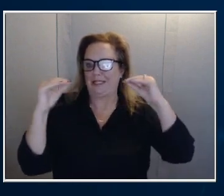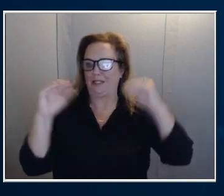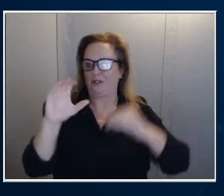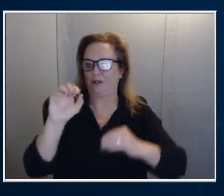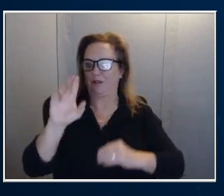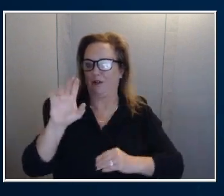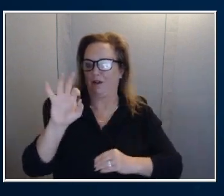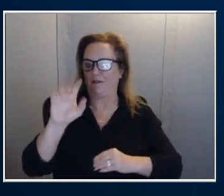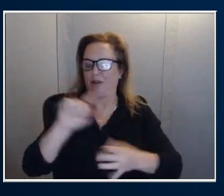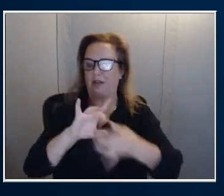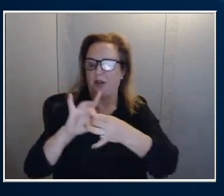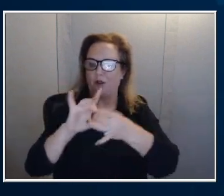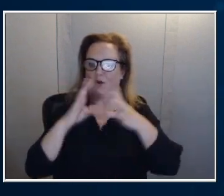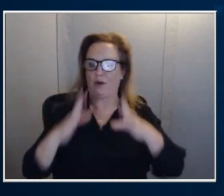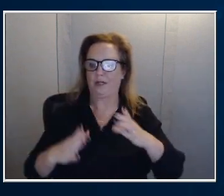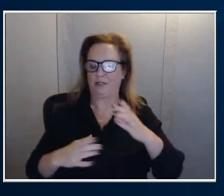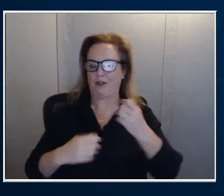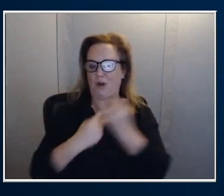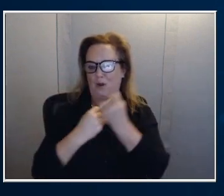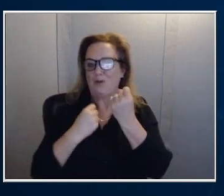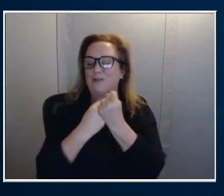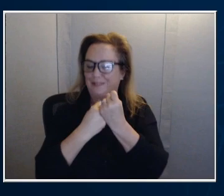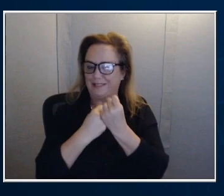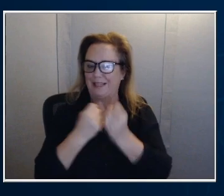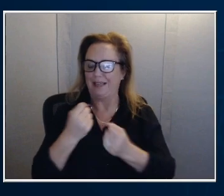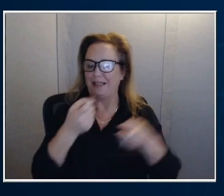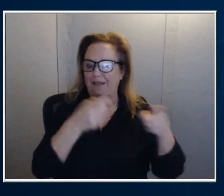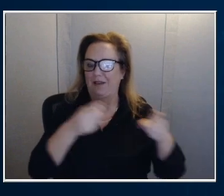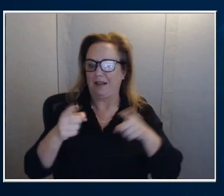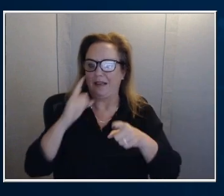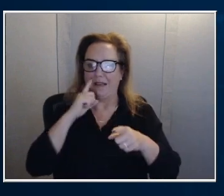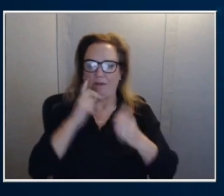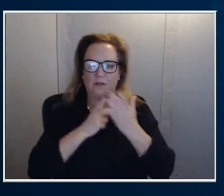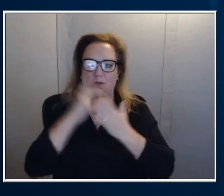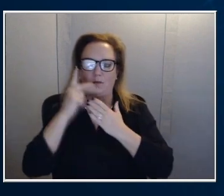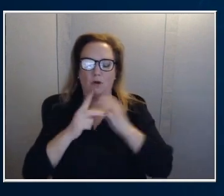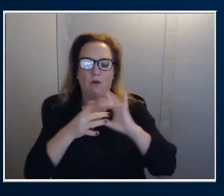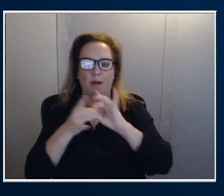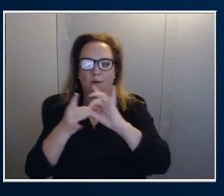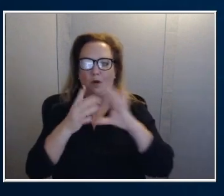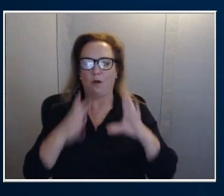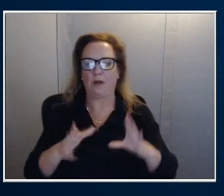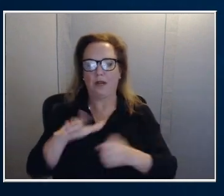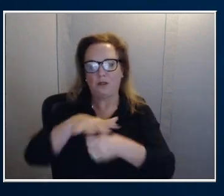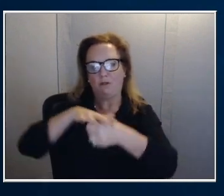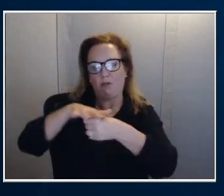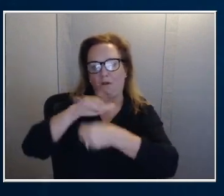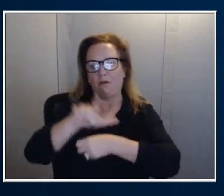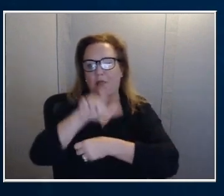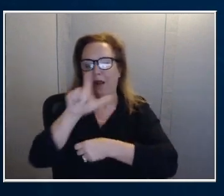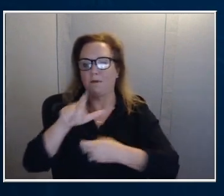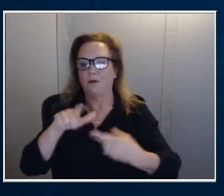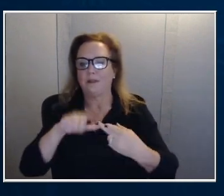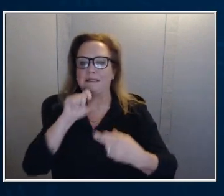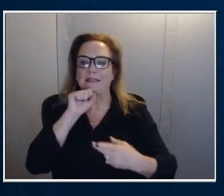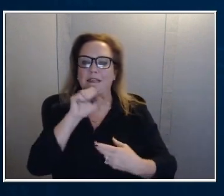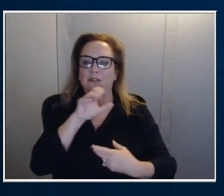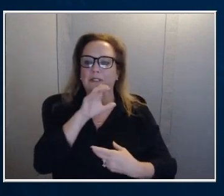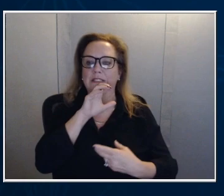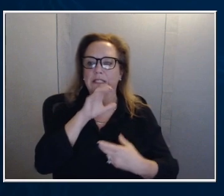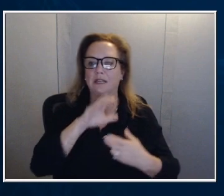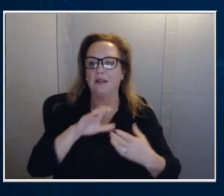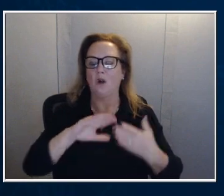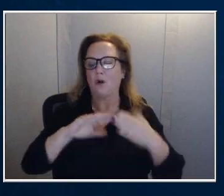CarFit coordinators to host this event. So say there is a program coordinator at at your local library, senior center, or